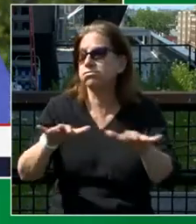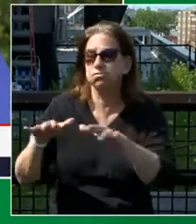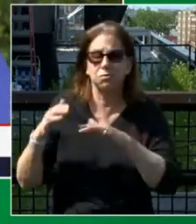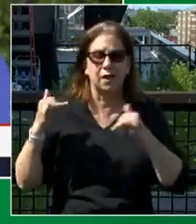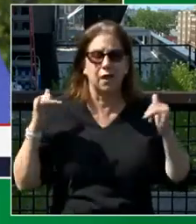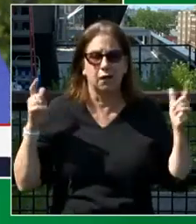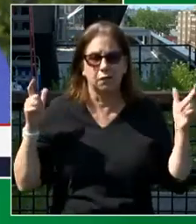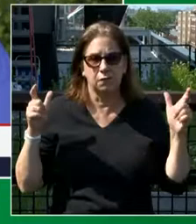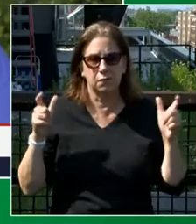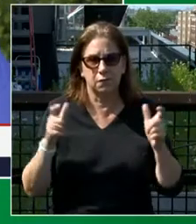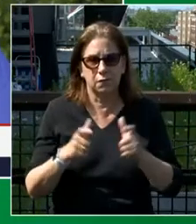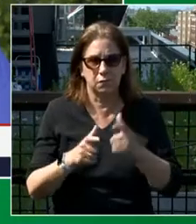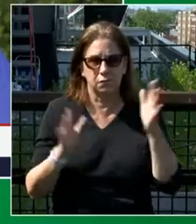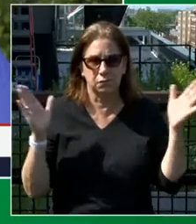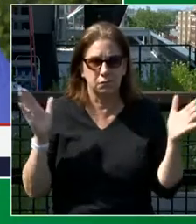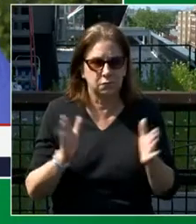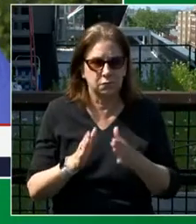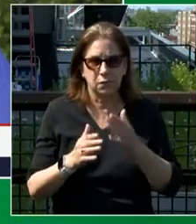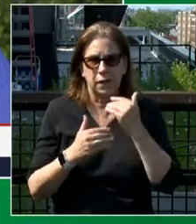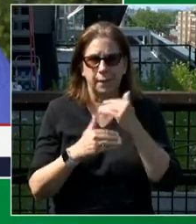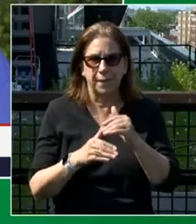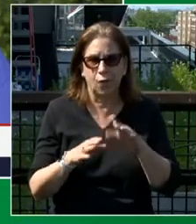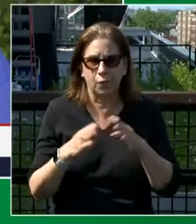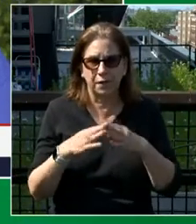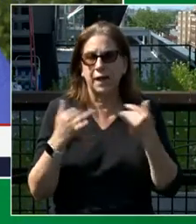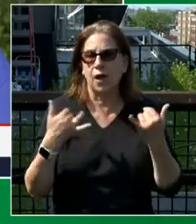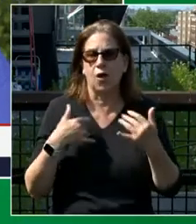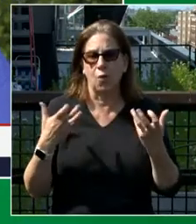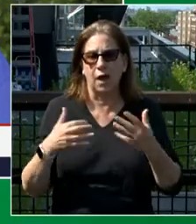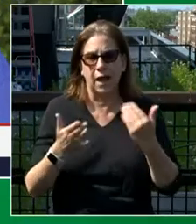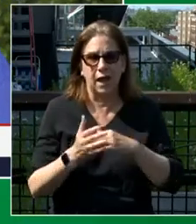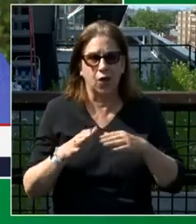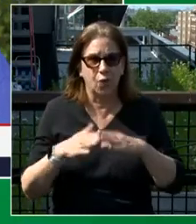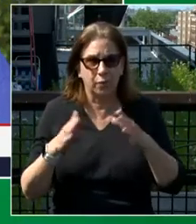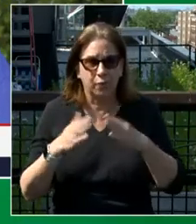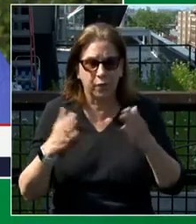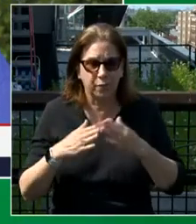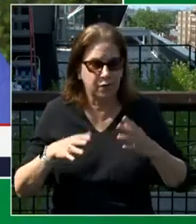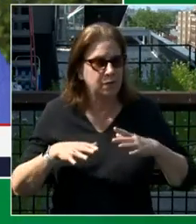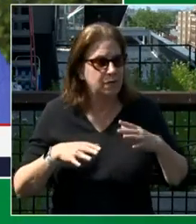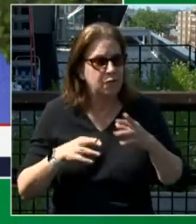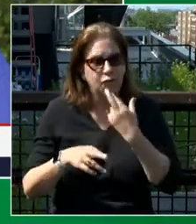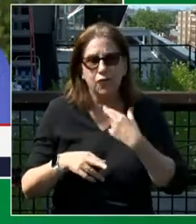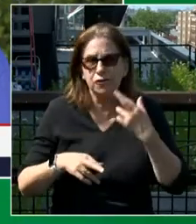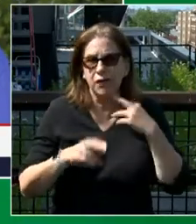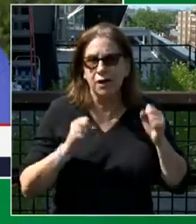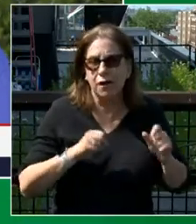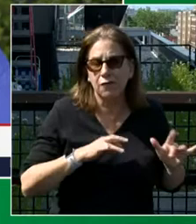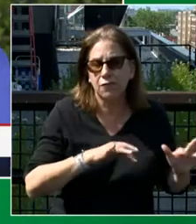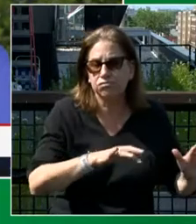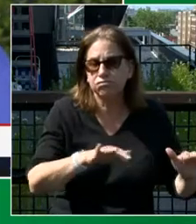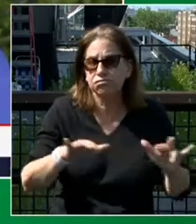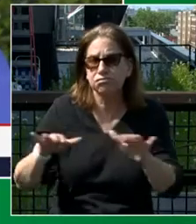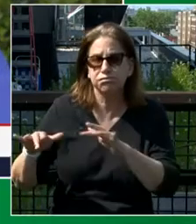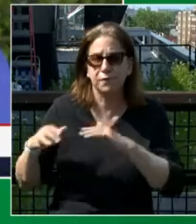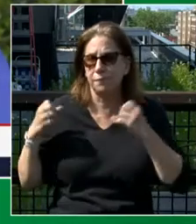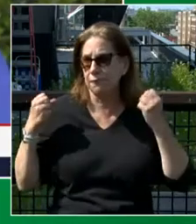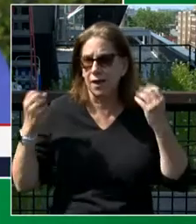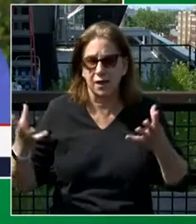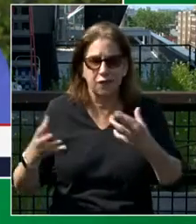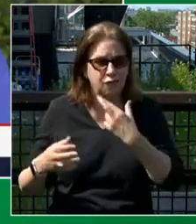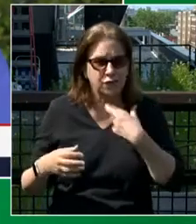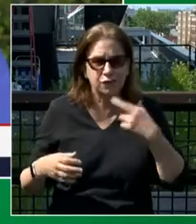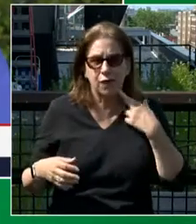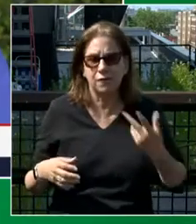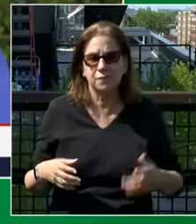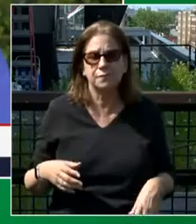in downtown for the weekend. So we're starting to see a lot of that. And then, I think the most important part of that is like organizations, communities, and